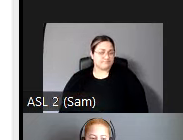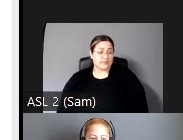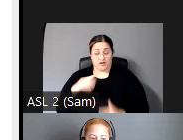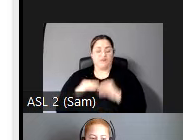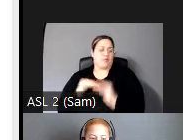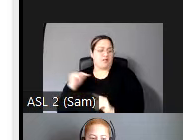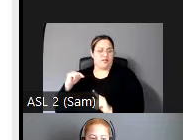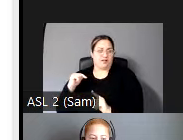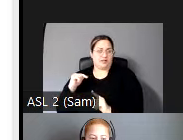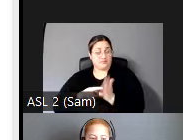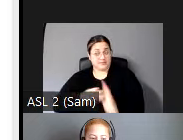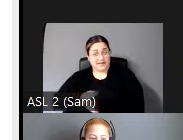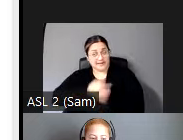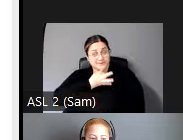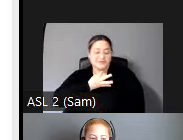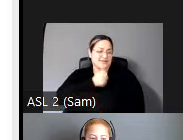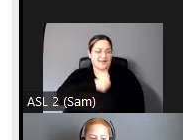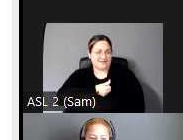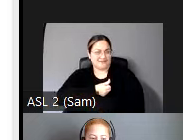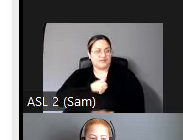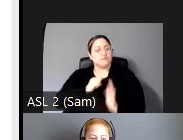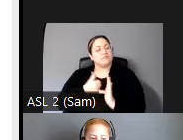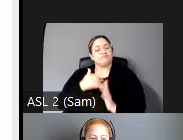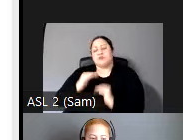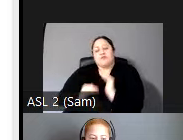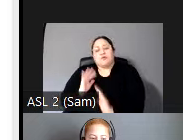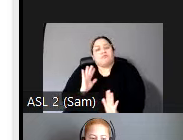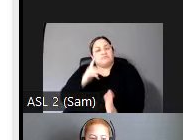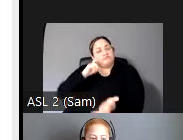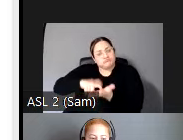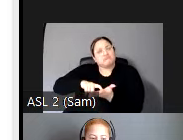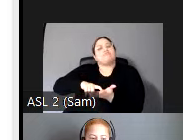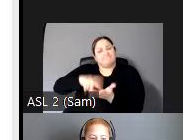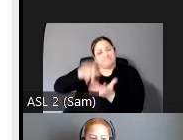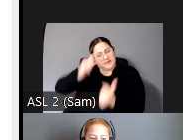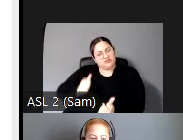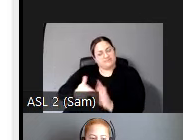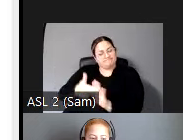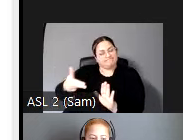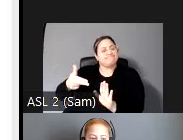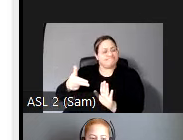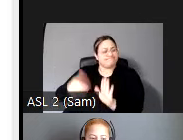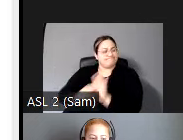to recognize, diagnose, and treat a person with dementia. Yes, that's right.